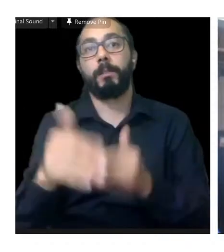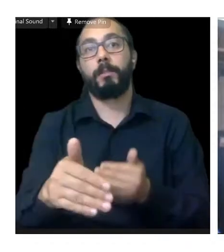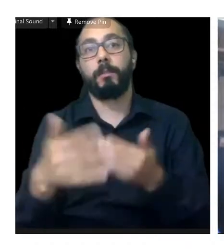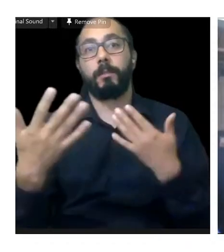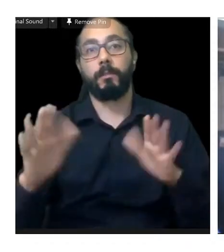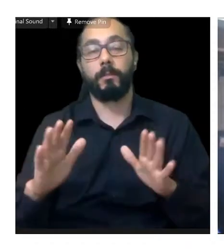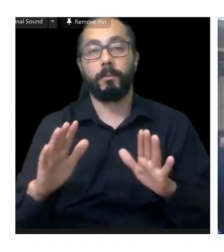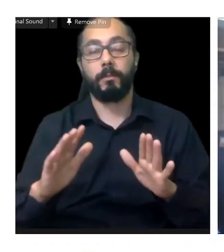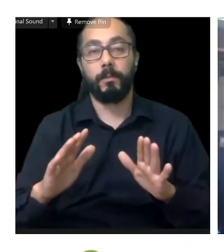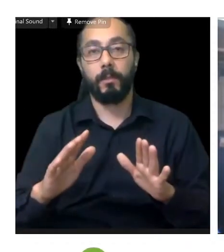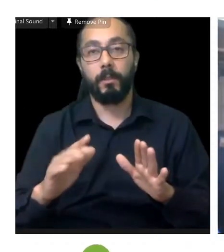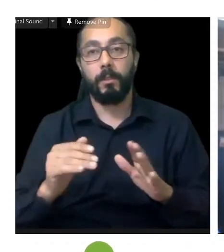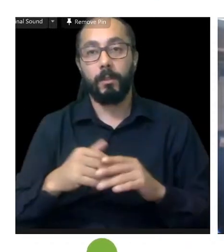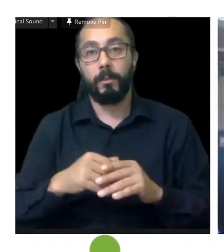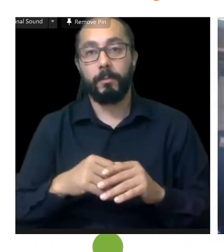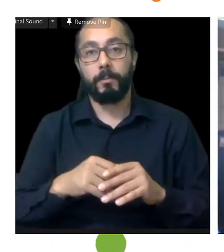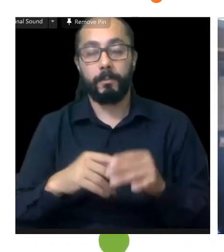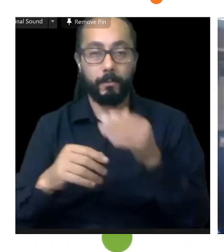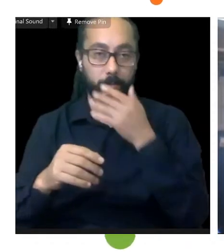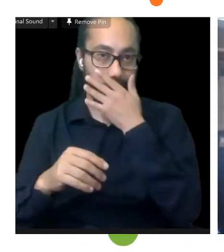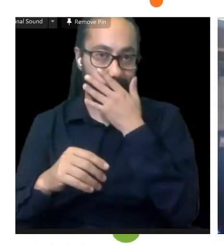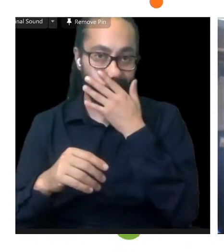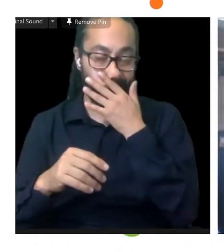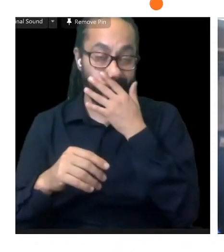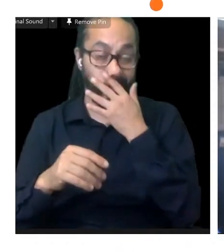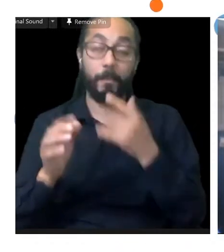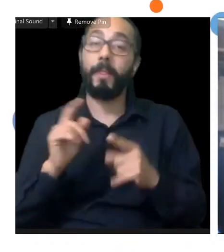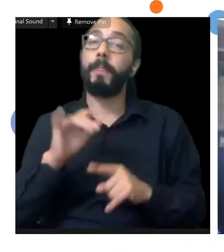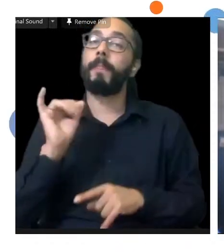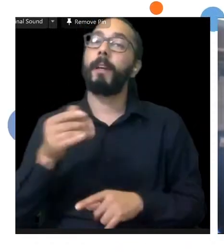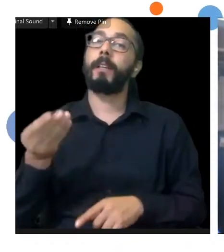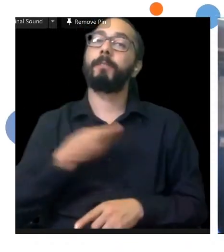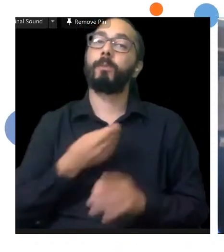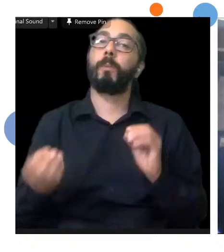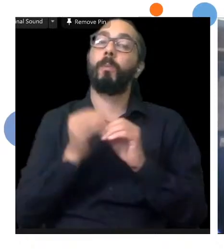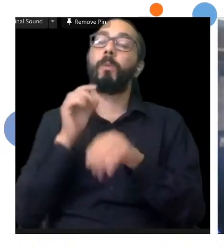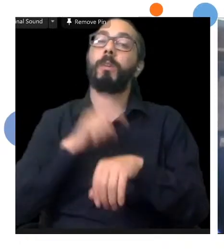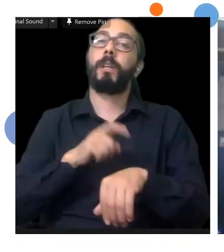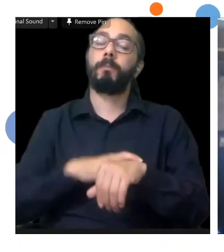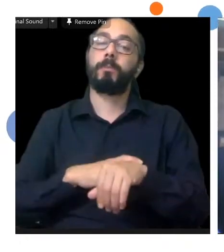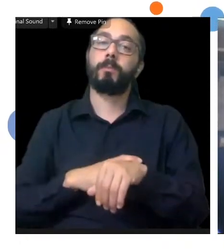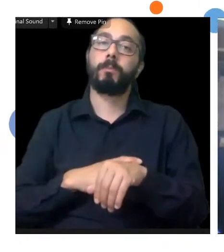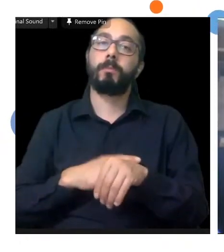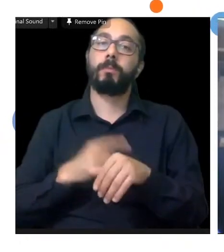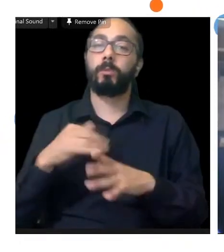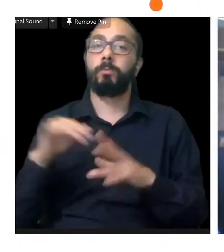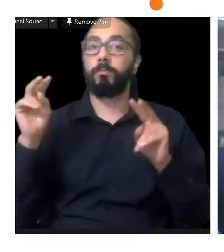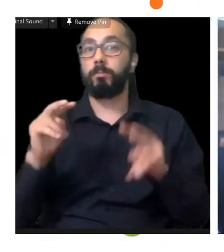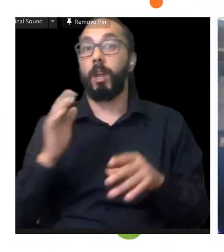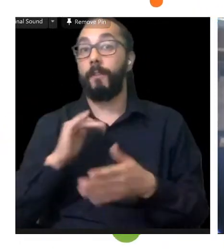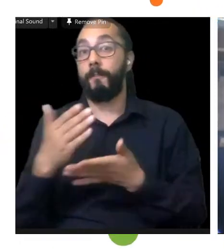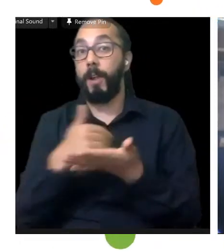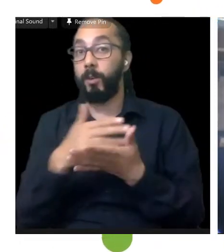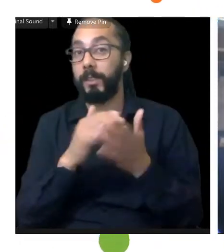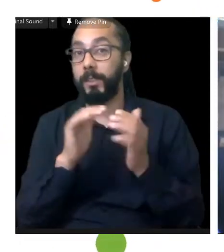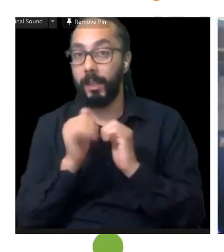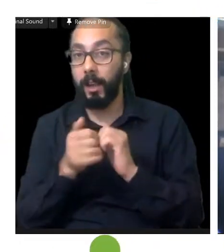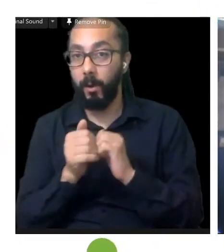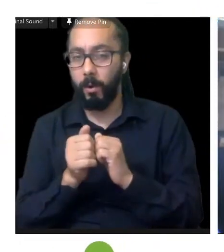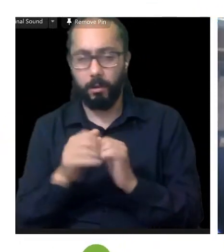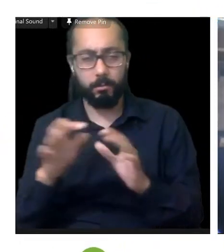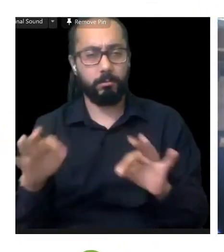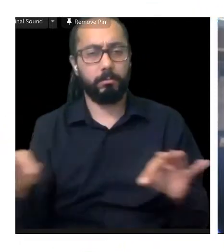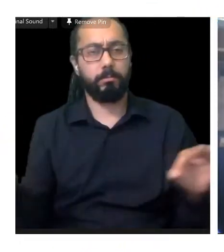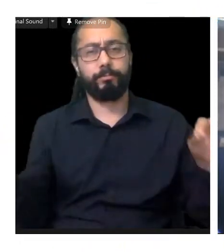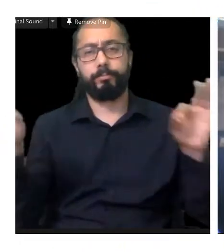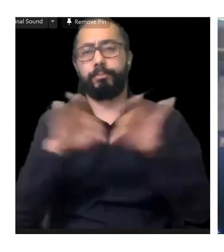responsibly. It gives us more time to gauge and respond to our fundraising efforts, which are so important, have never been